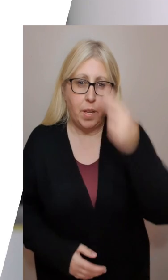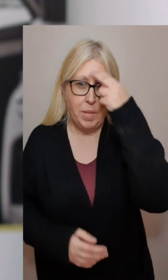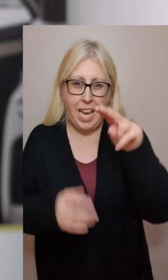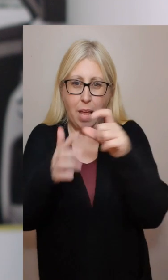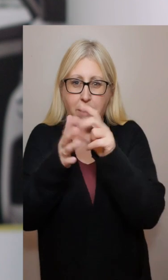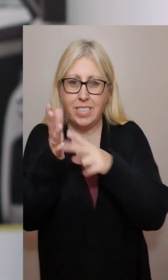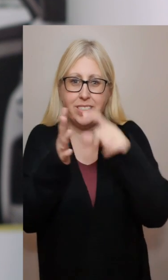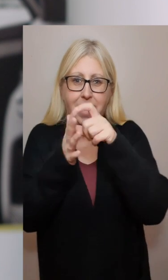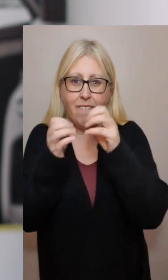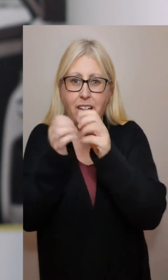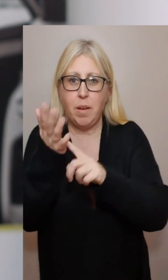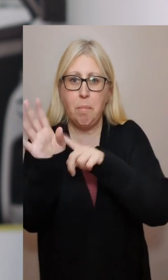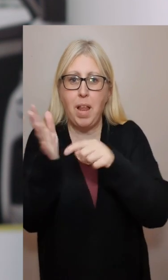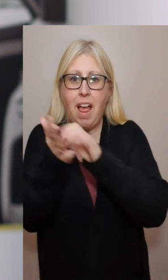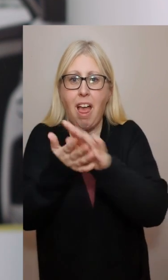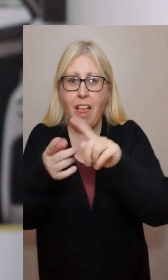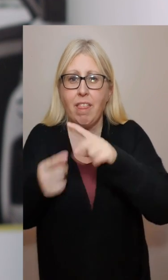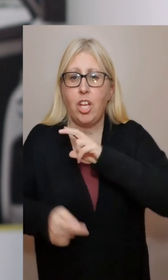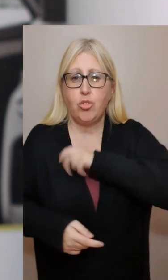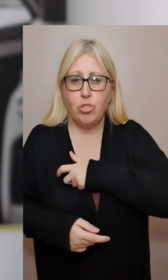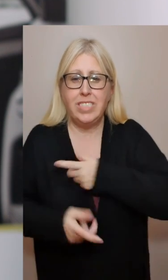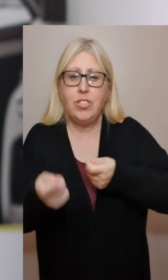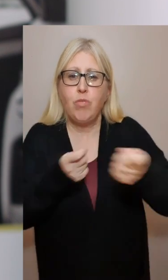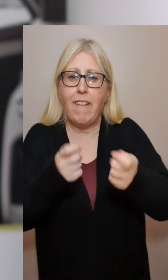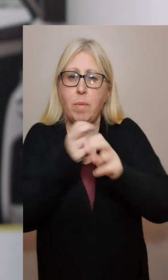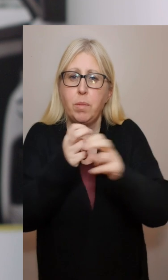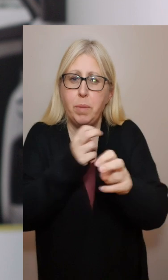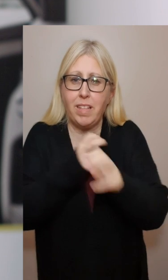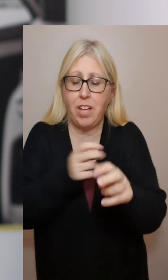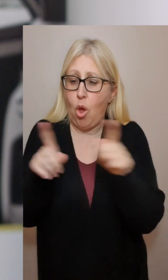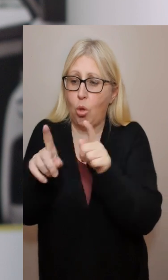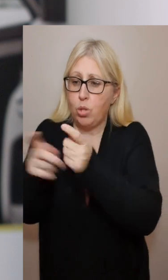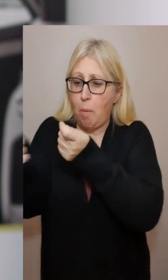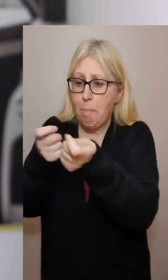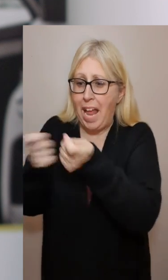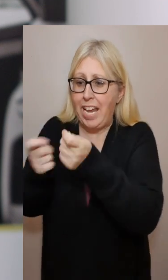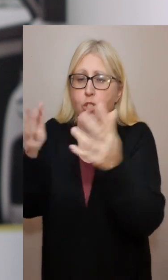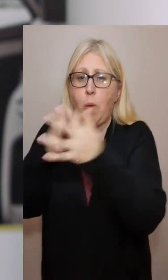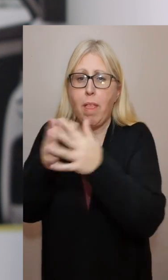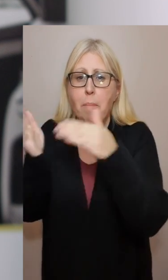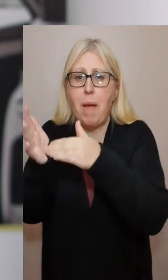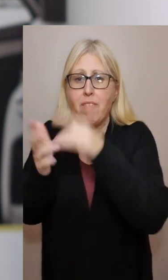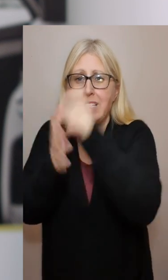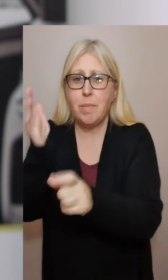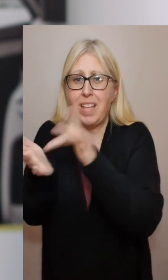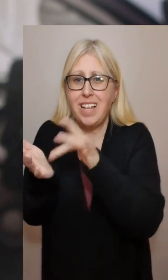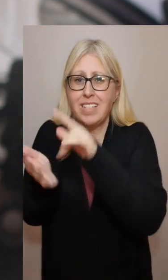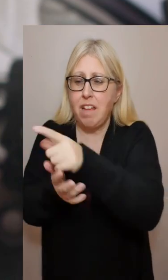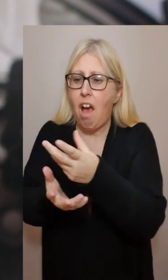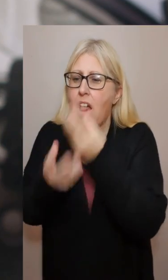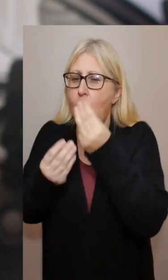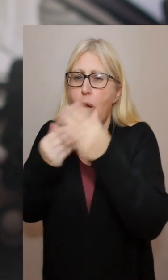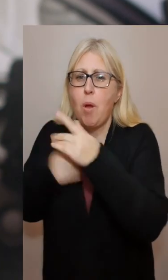My name is David Blythe and I'm one of the trustees of Drive Mobility, and I also manage the William Merritt Disabled Living Centre, which you will hear more about later.